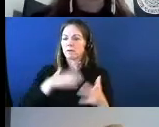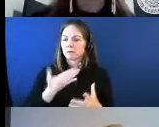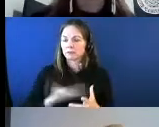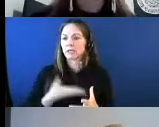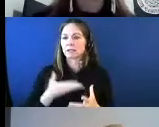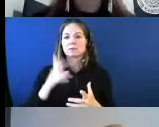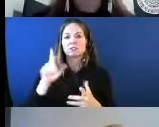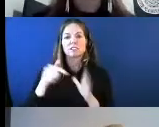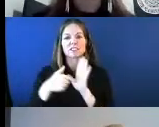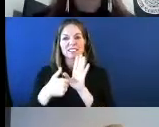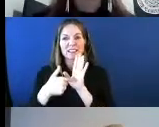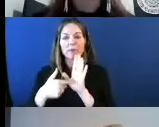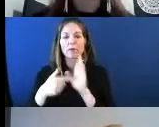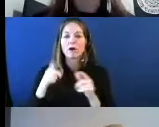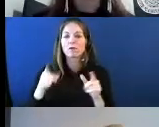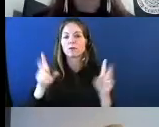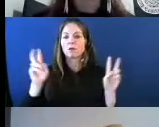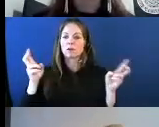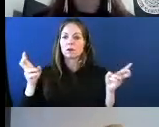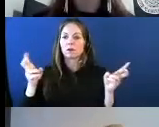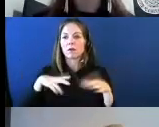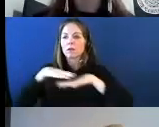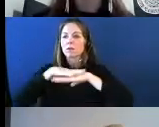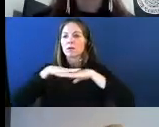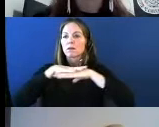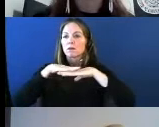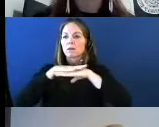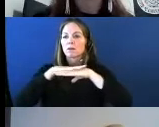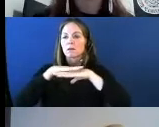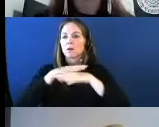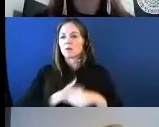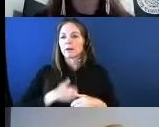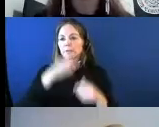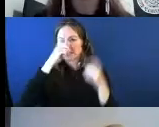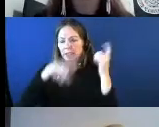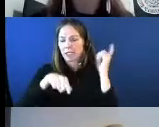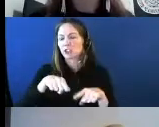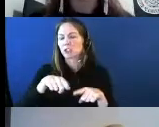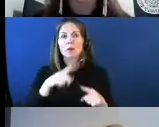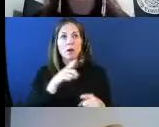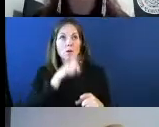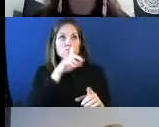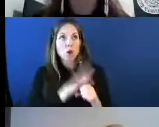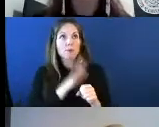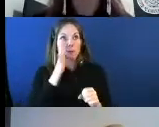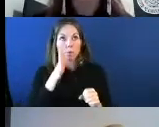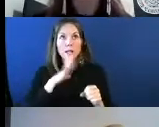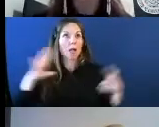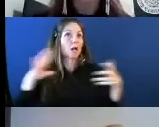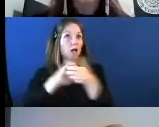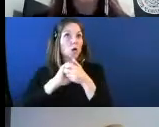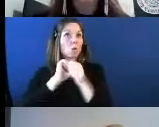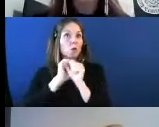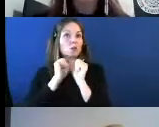about that performative reconciliation. We're saying that we're going to work together, but then there's that lack of follow